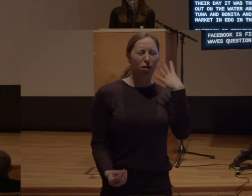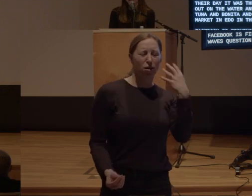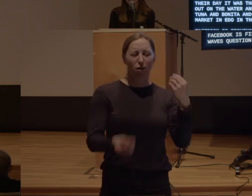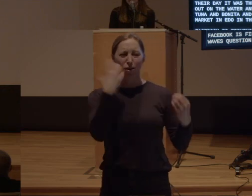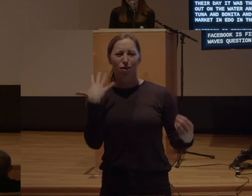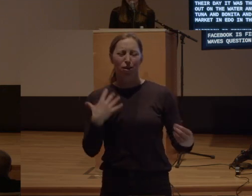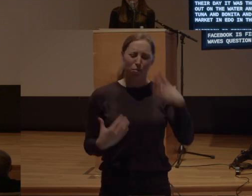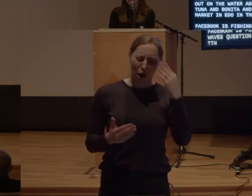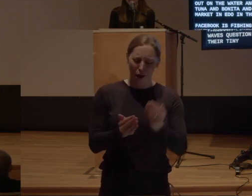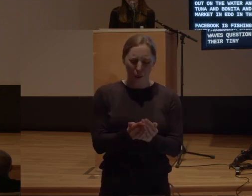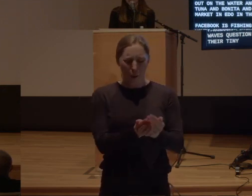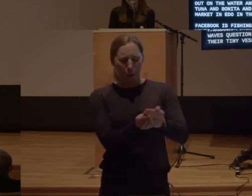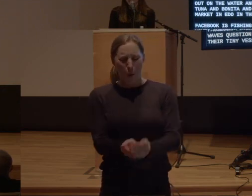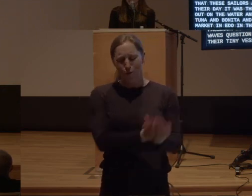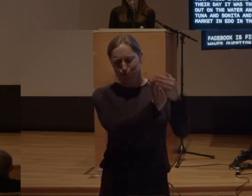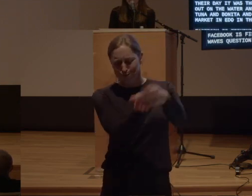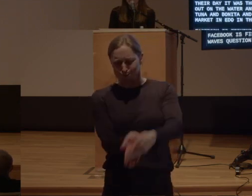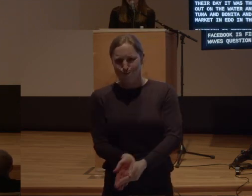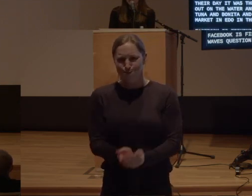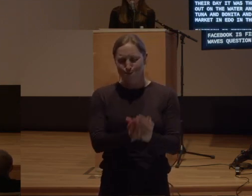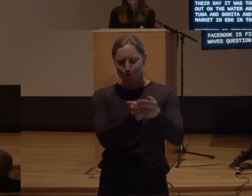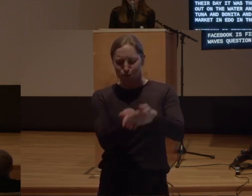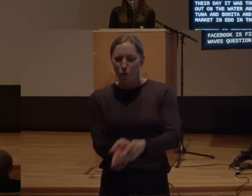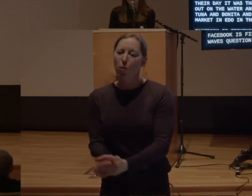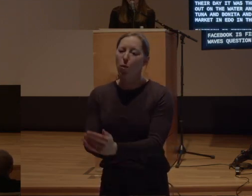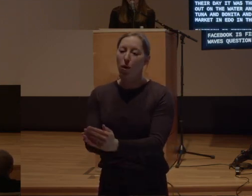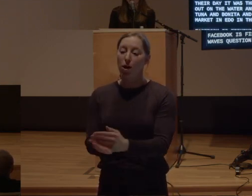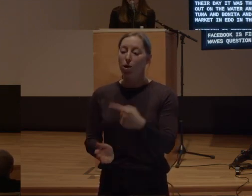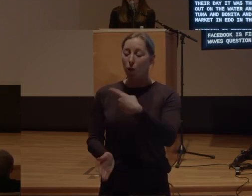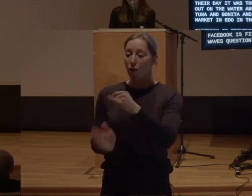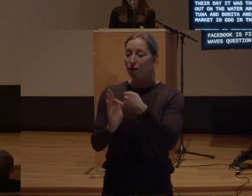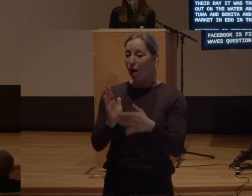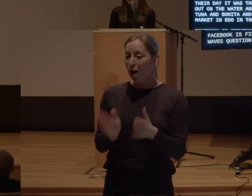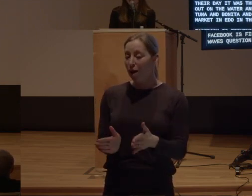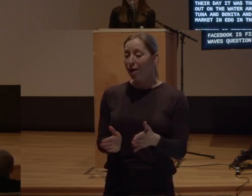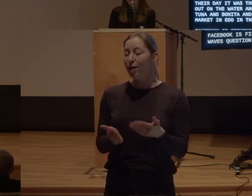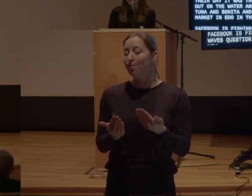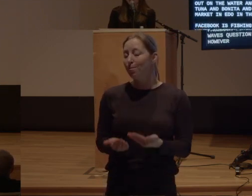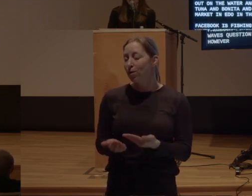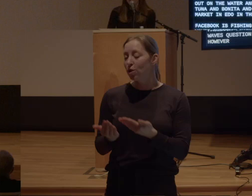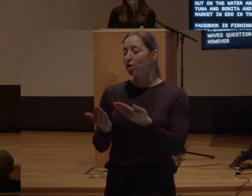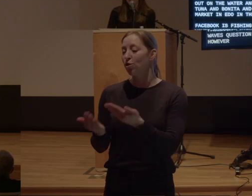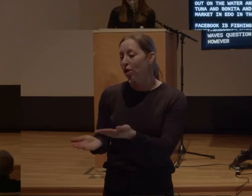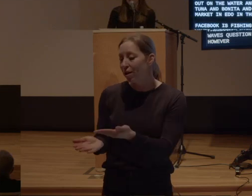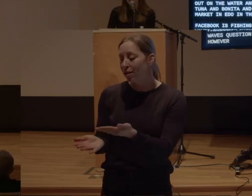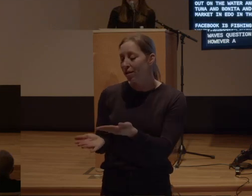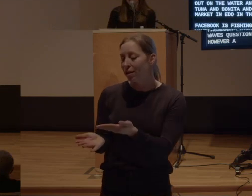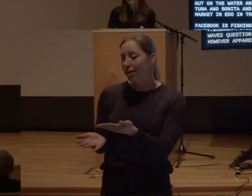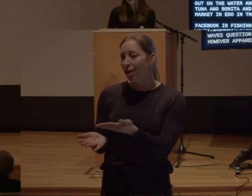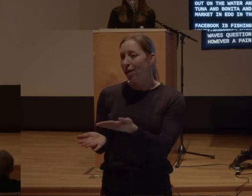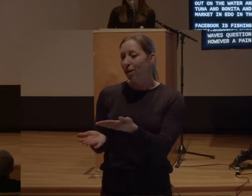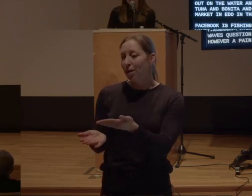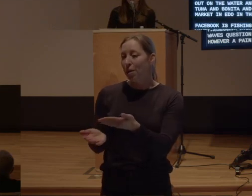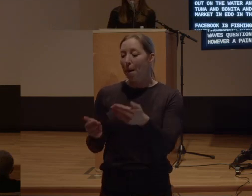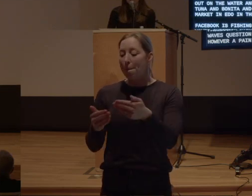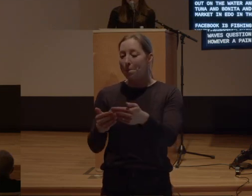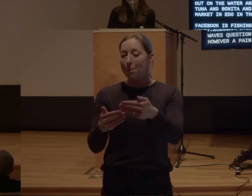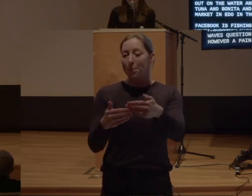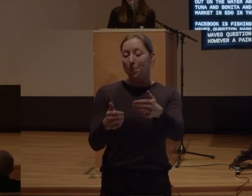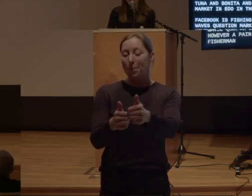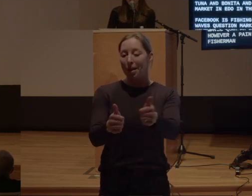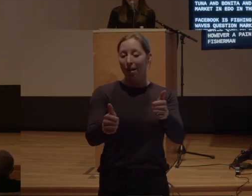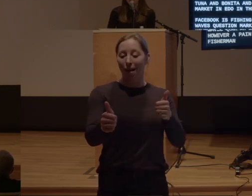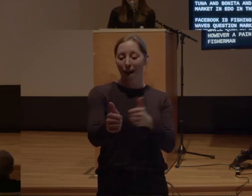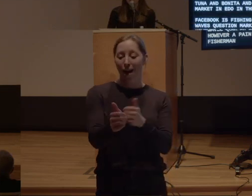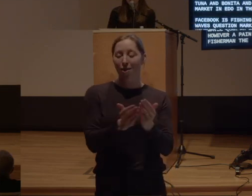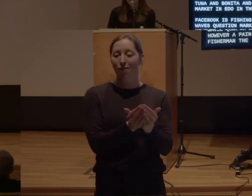their tiny vessels. Hokusai suggests all is not lost, however. Appearing on the horizon, behind the fishermen,